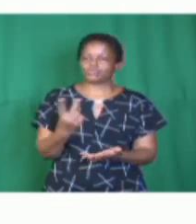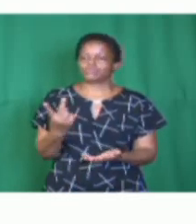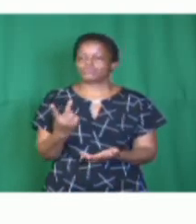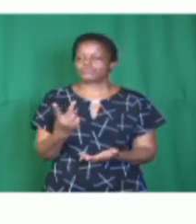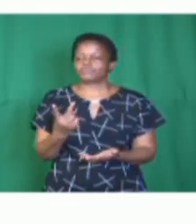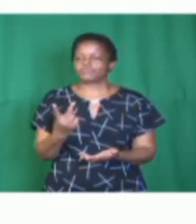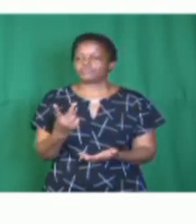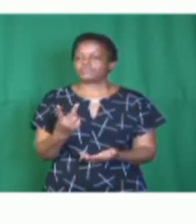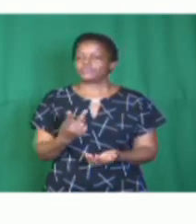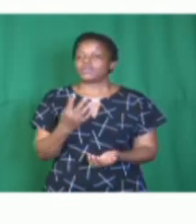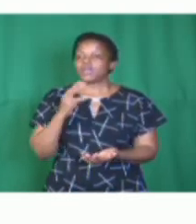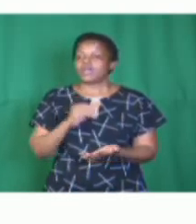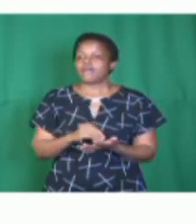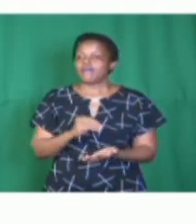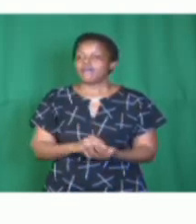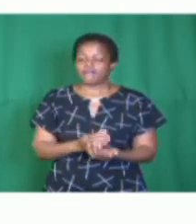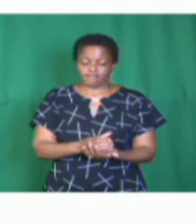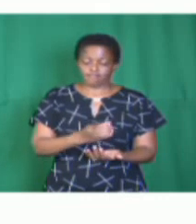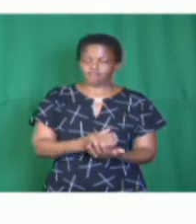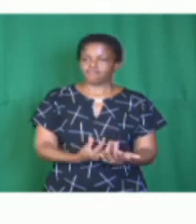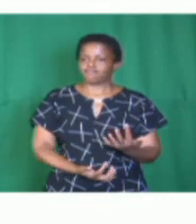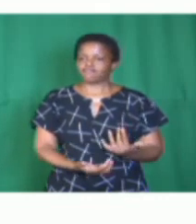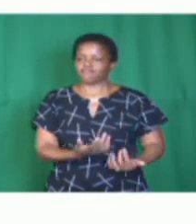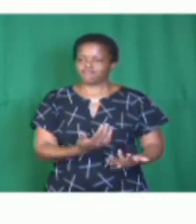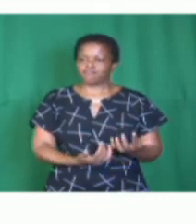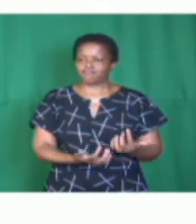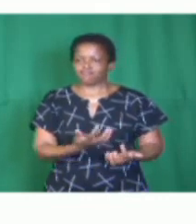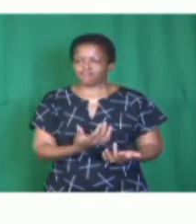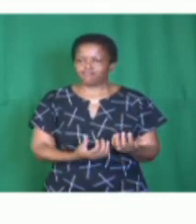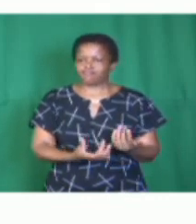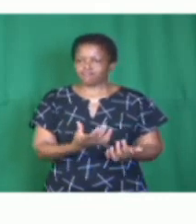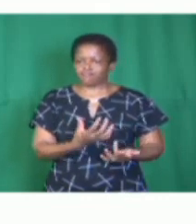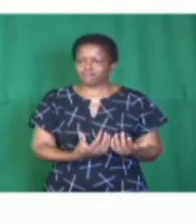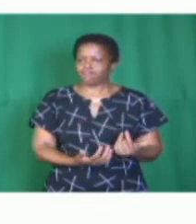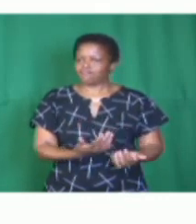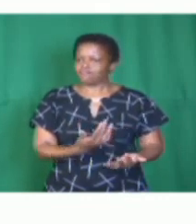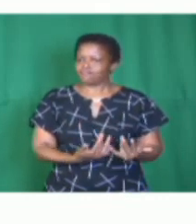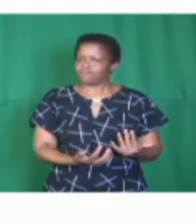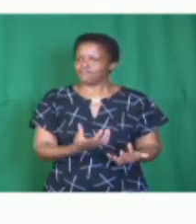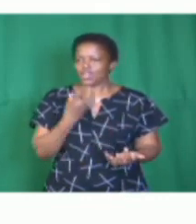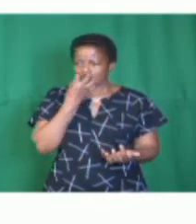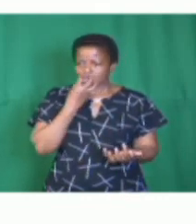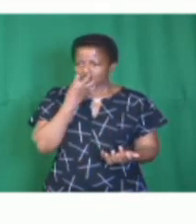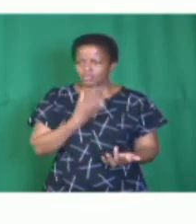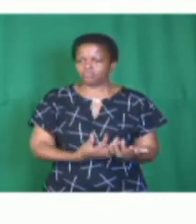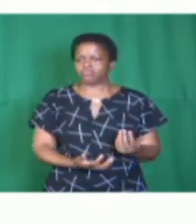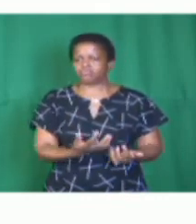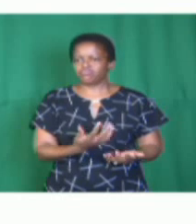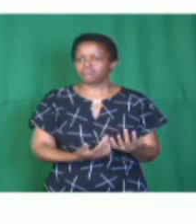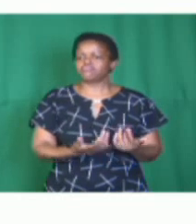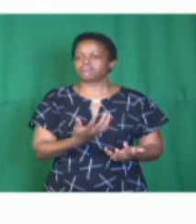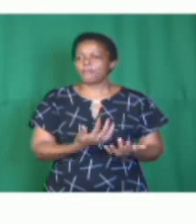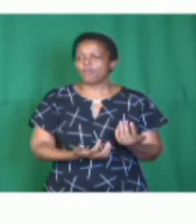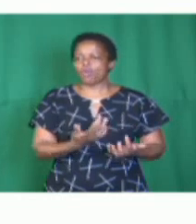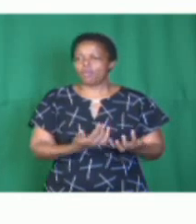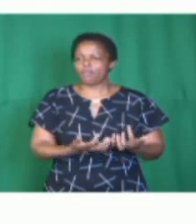what happens is, as this solution is heated, the solution then starts boiling. When